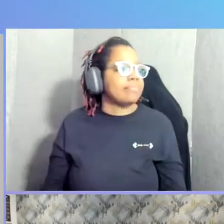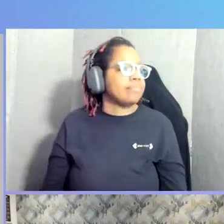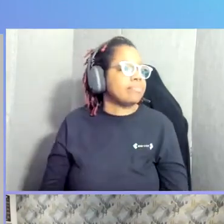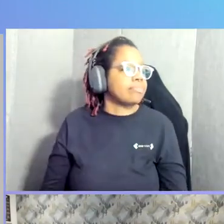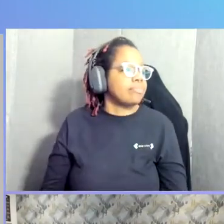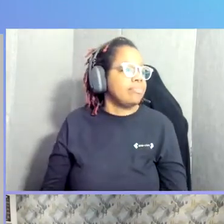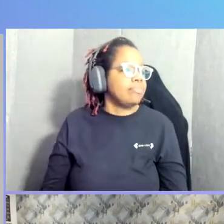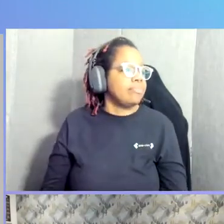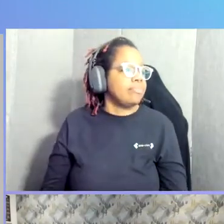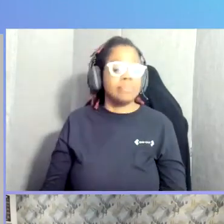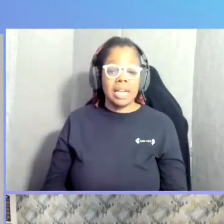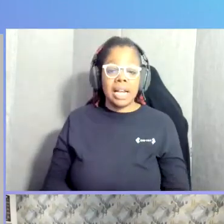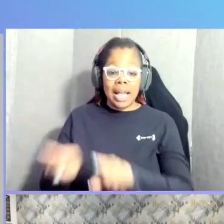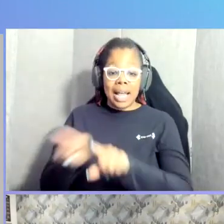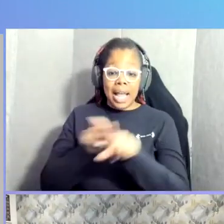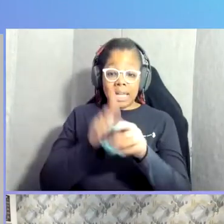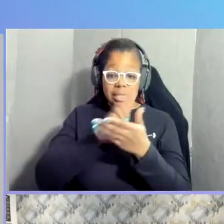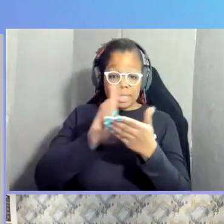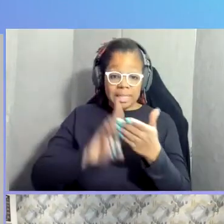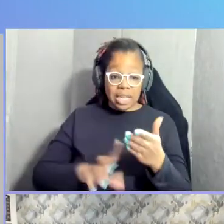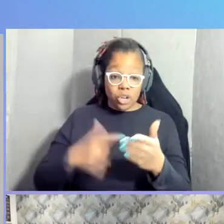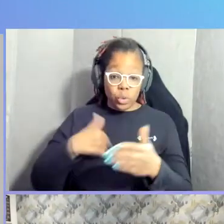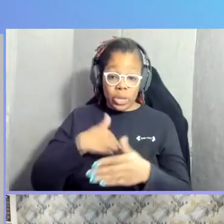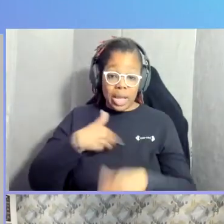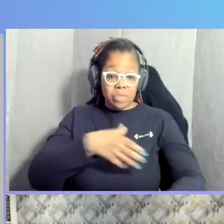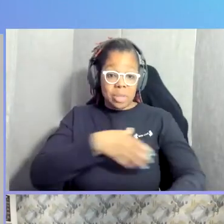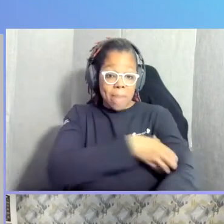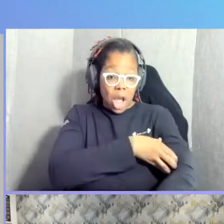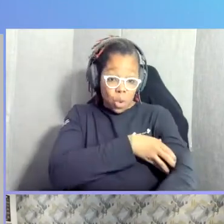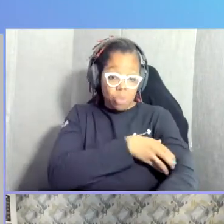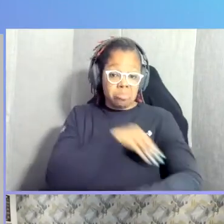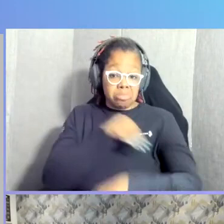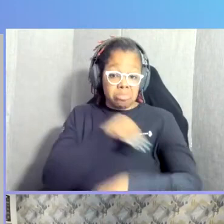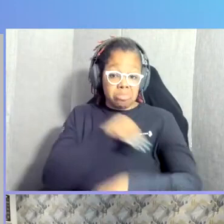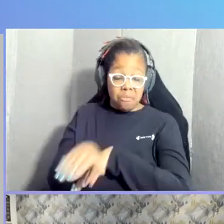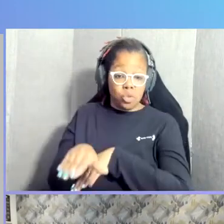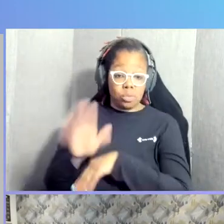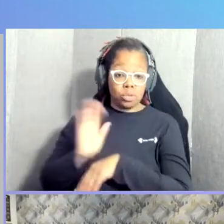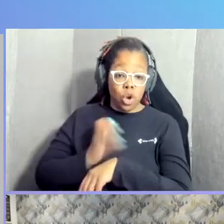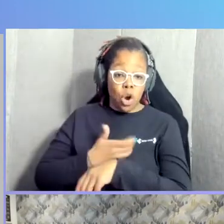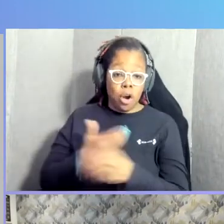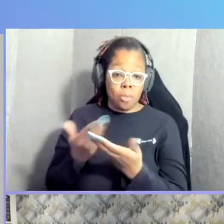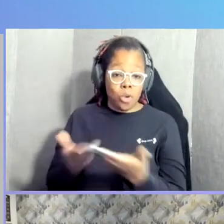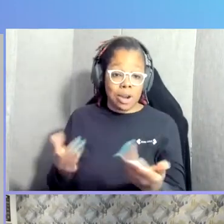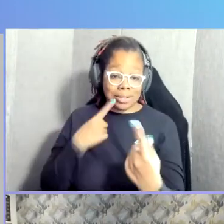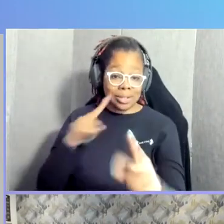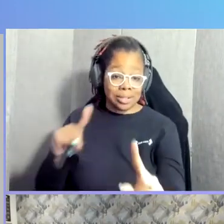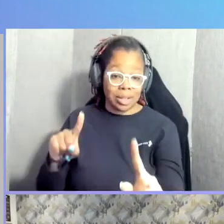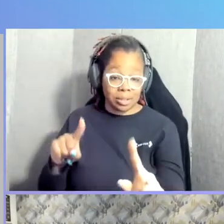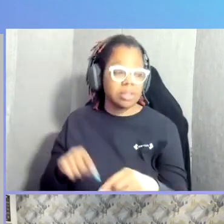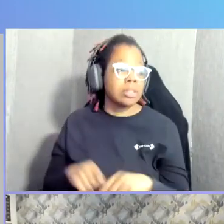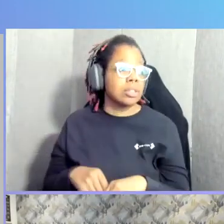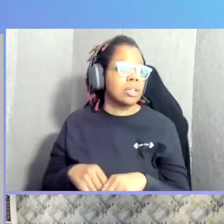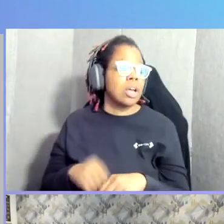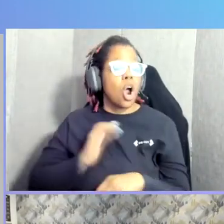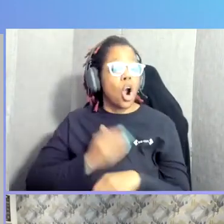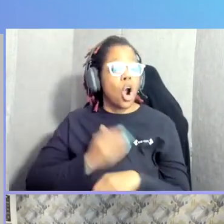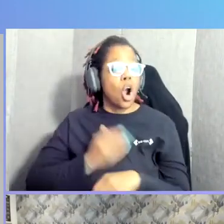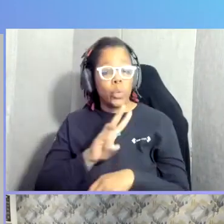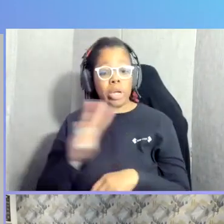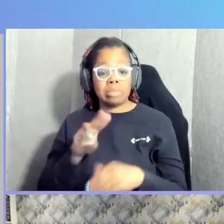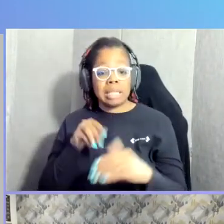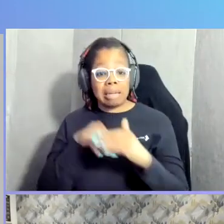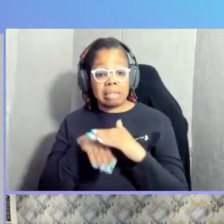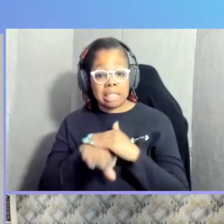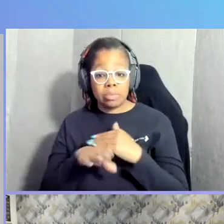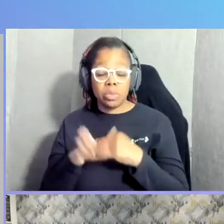As designers, we have the power to influence the success of our product. Making our website accessible will